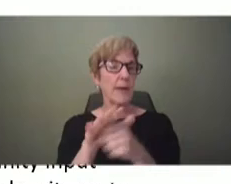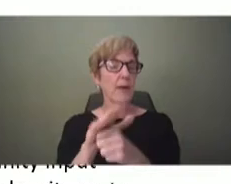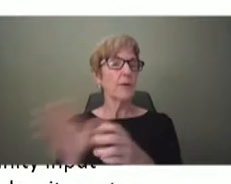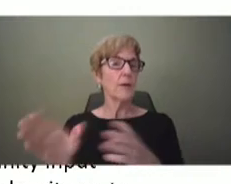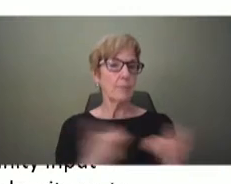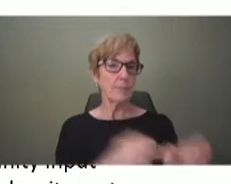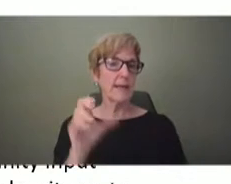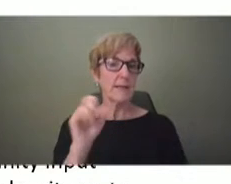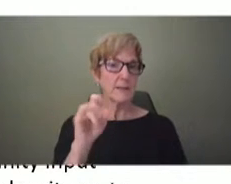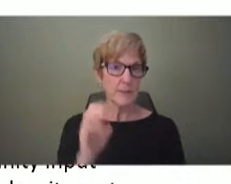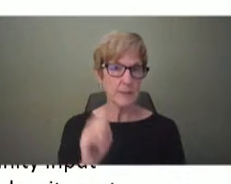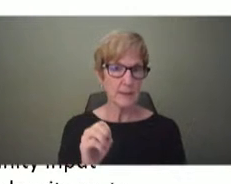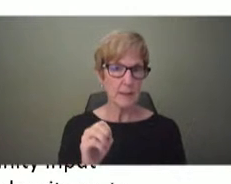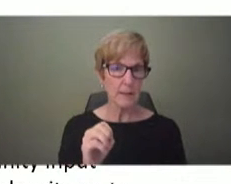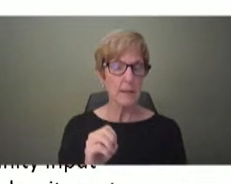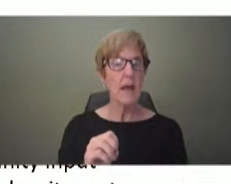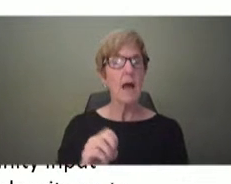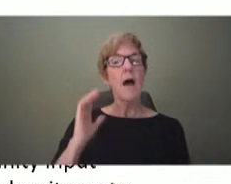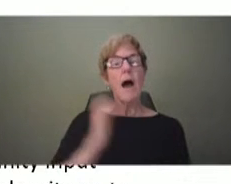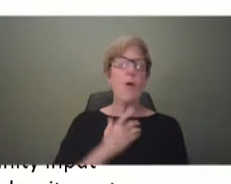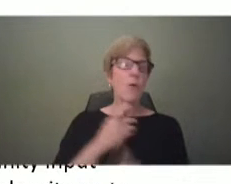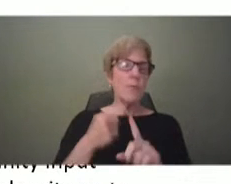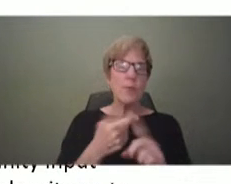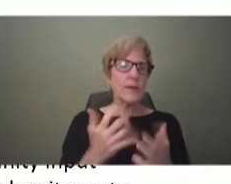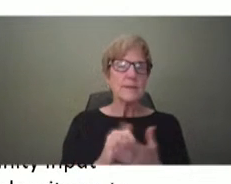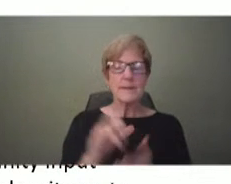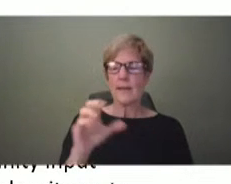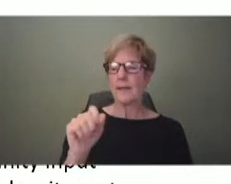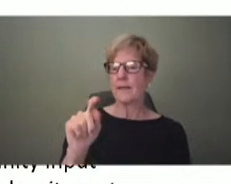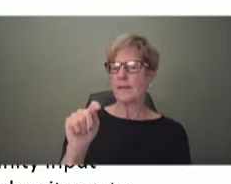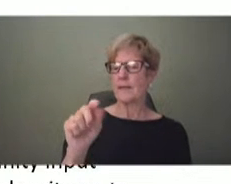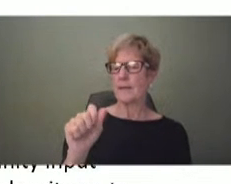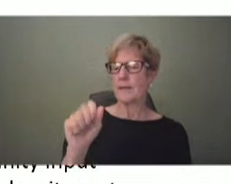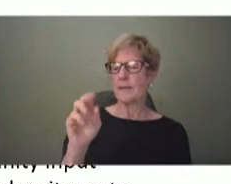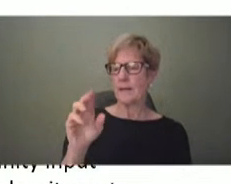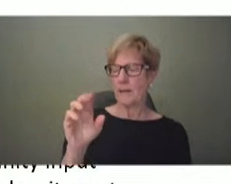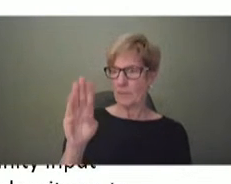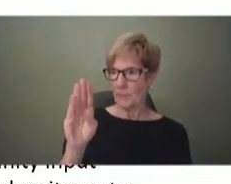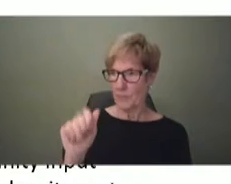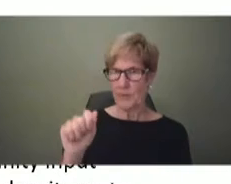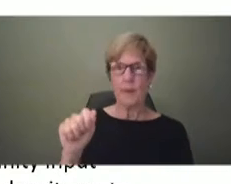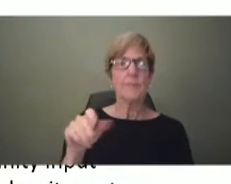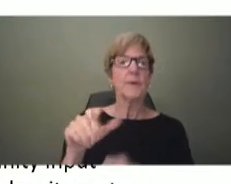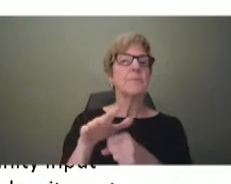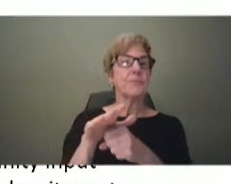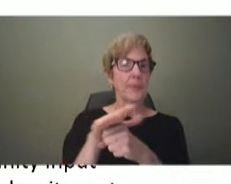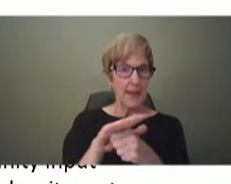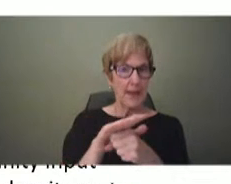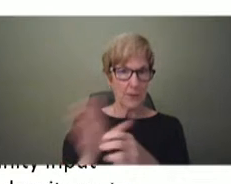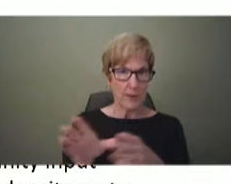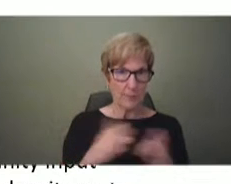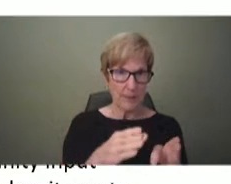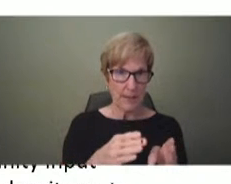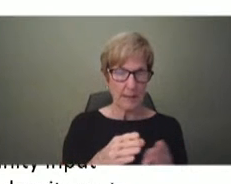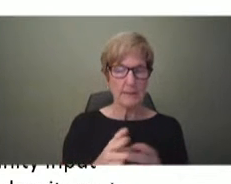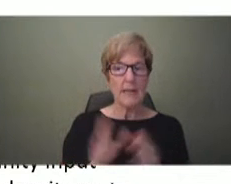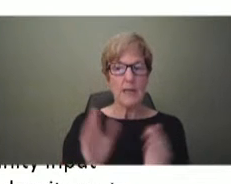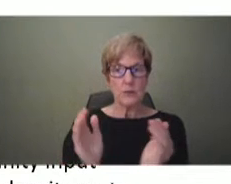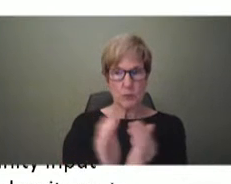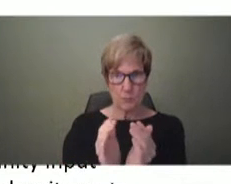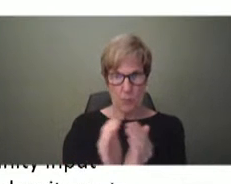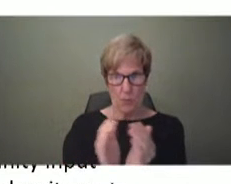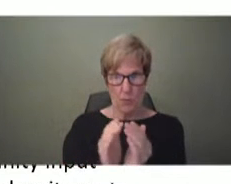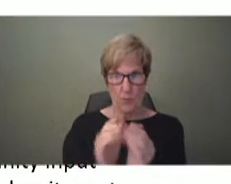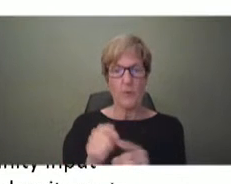and the 20 our our Point here is the Kataba area plan because it focused on a smaller geography could focus on the unique circumstances